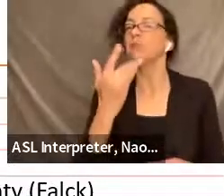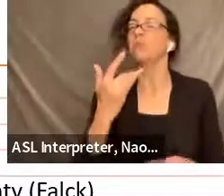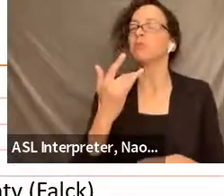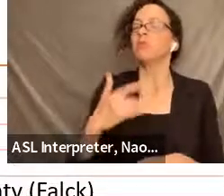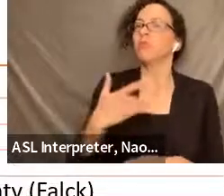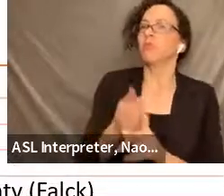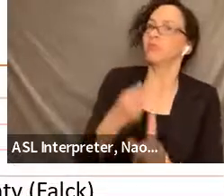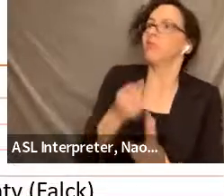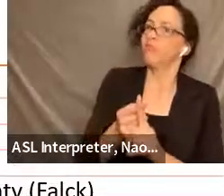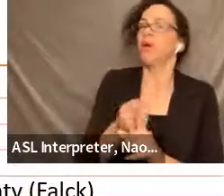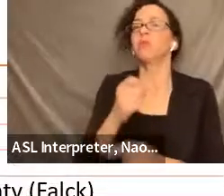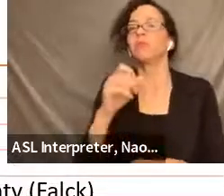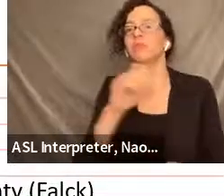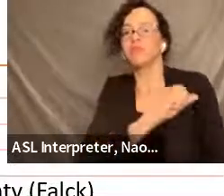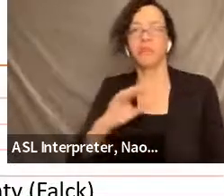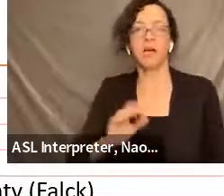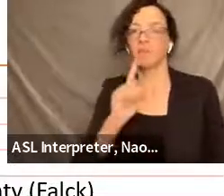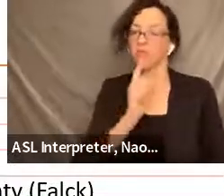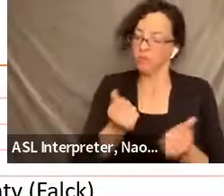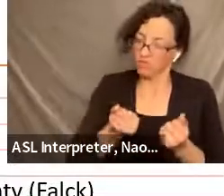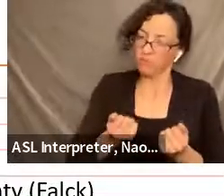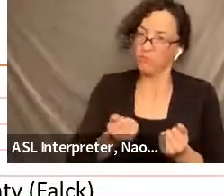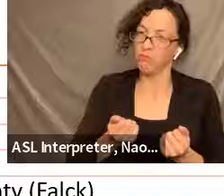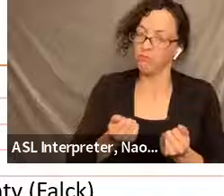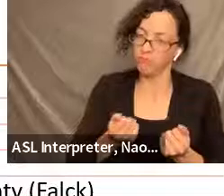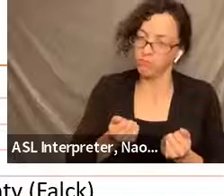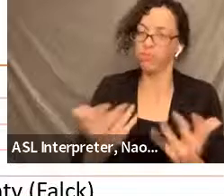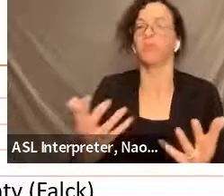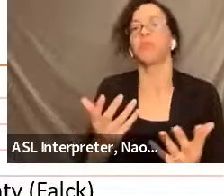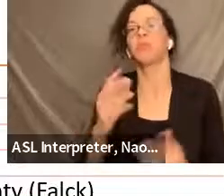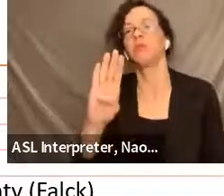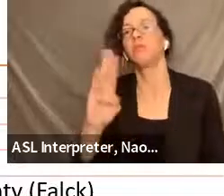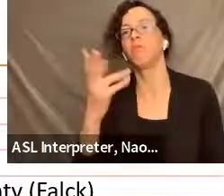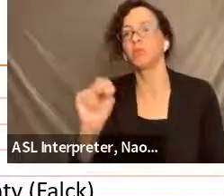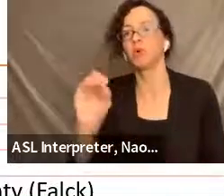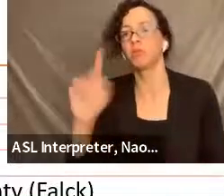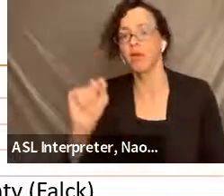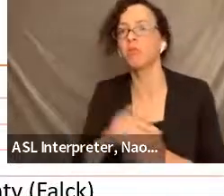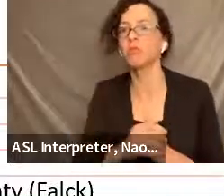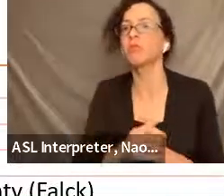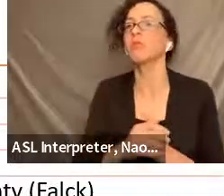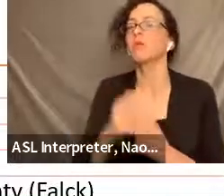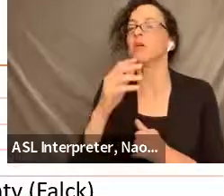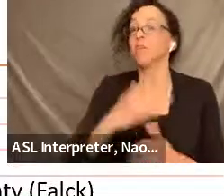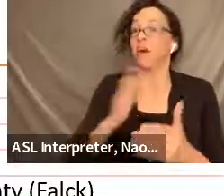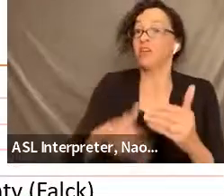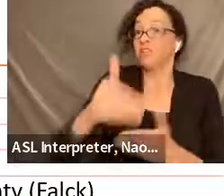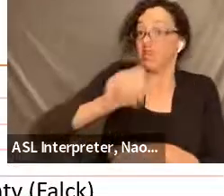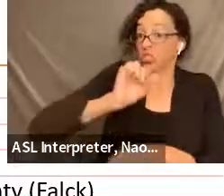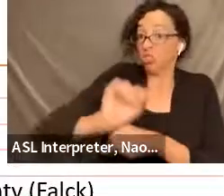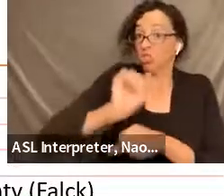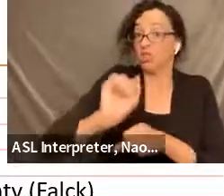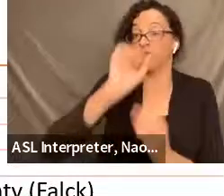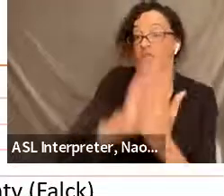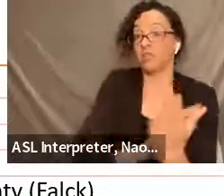we need more wellness because of it. But I would say most of my shifts, my next shift is Friday. I find